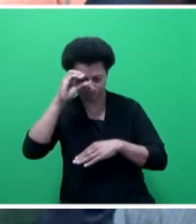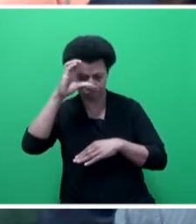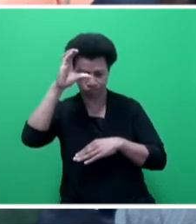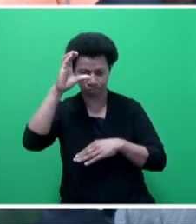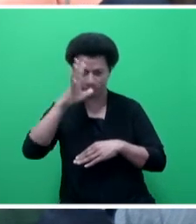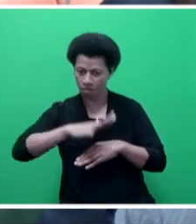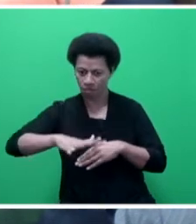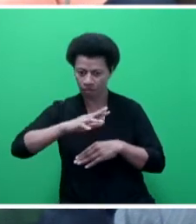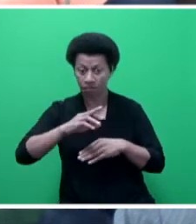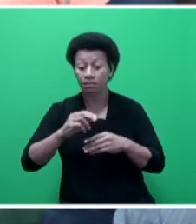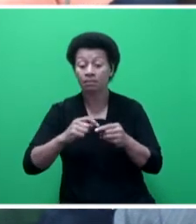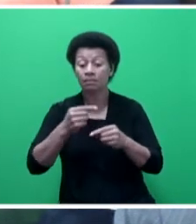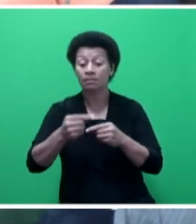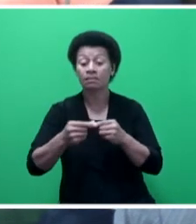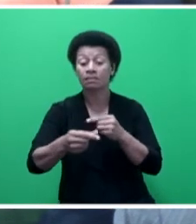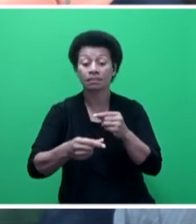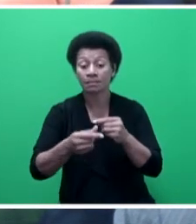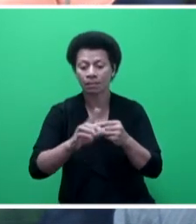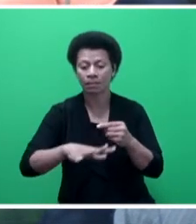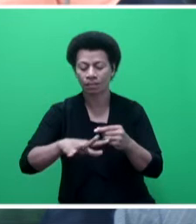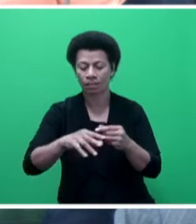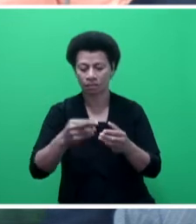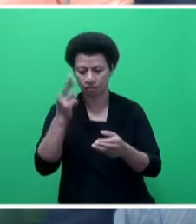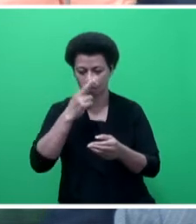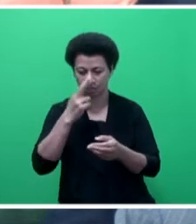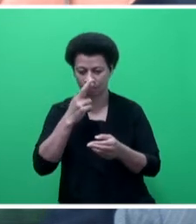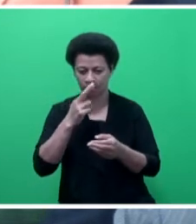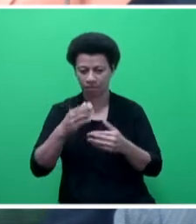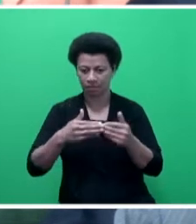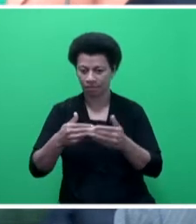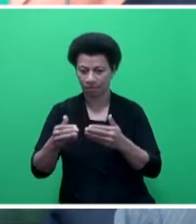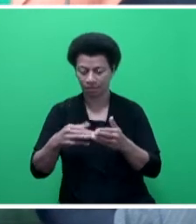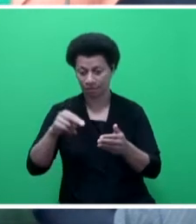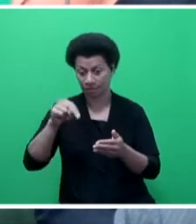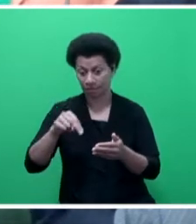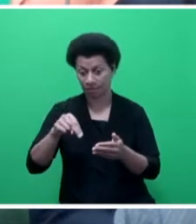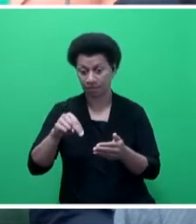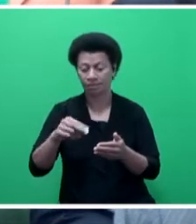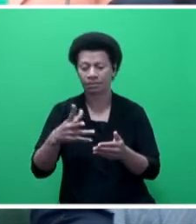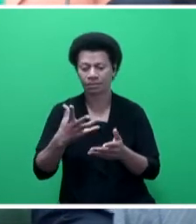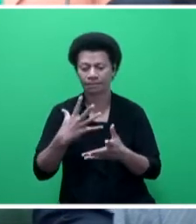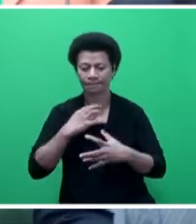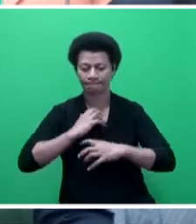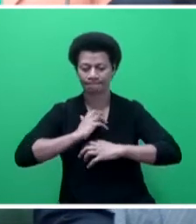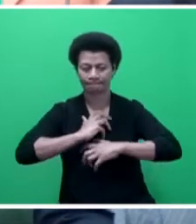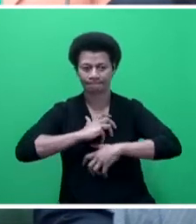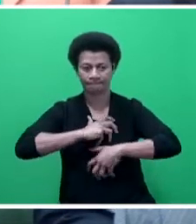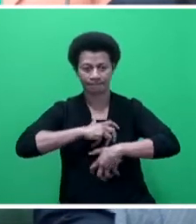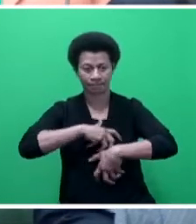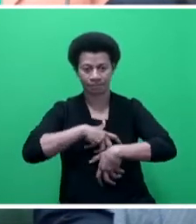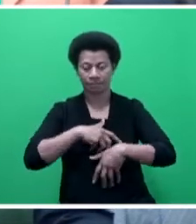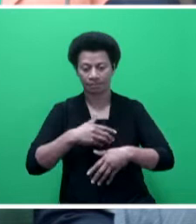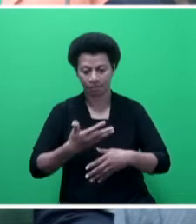generation of researchers and climate change risk management specialists needed to support regional adaptation efforts, sir. Last but not